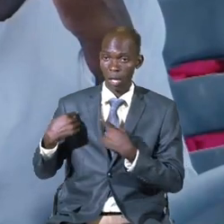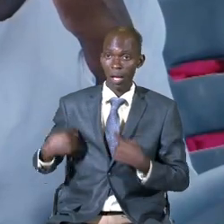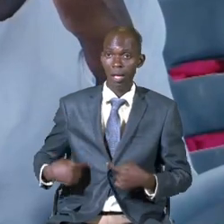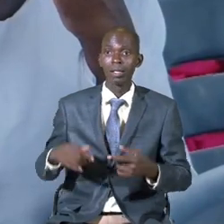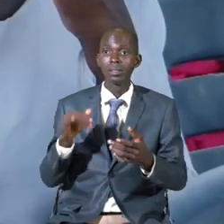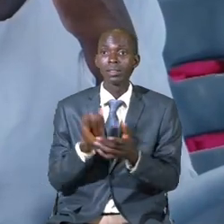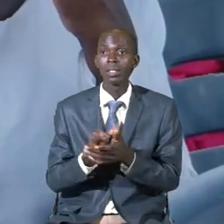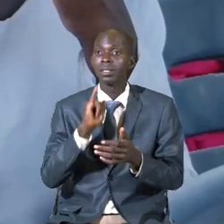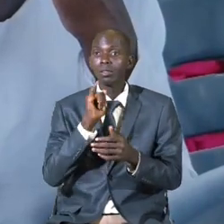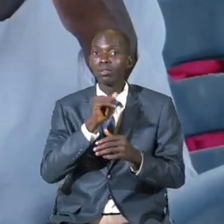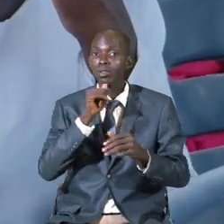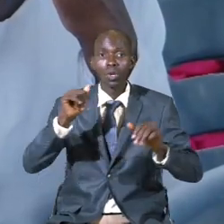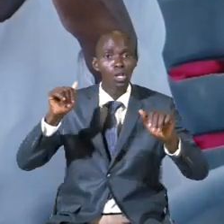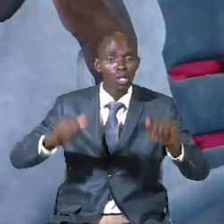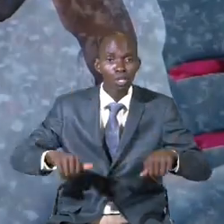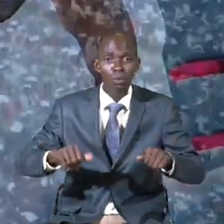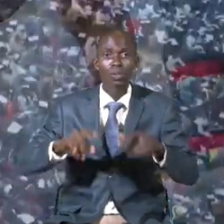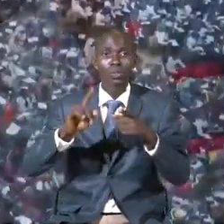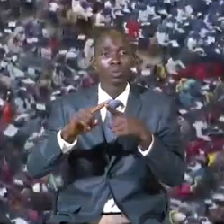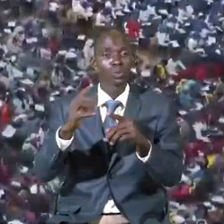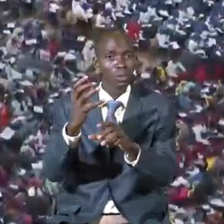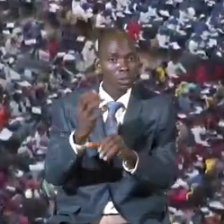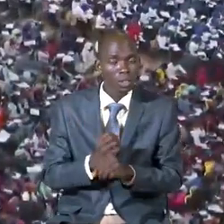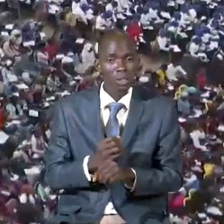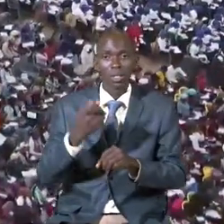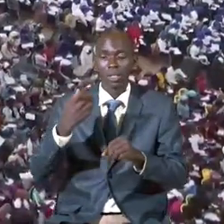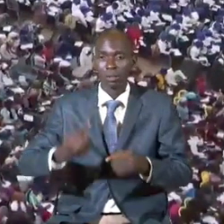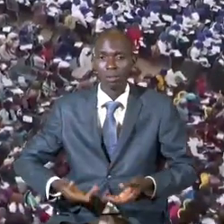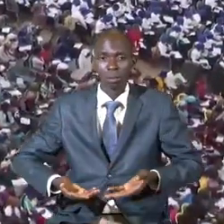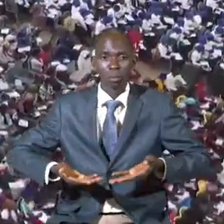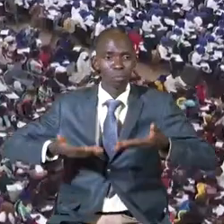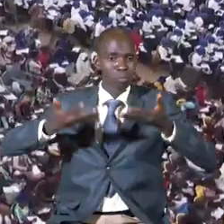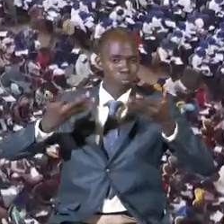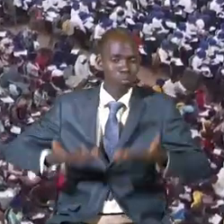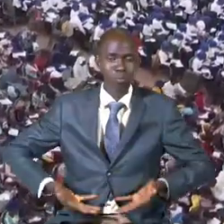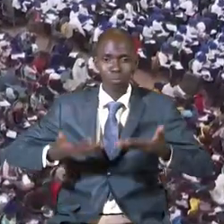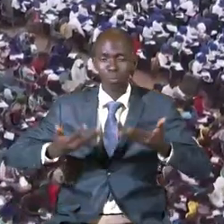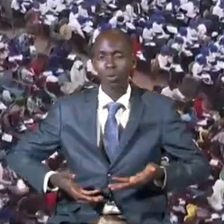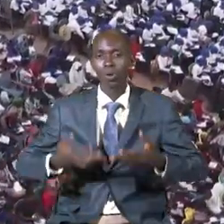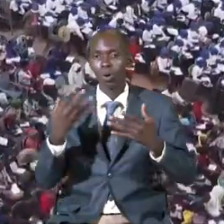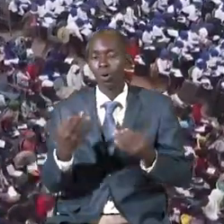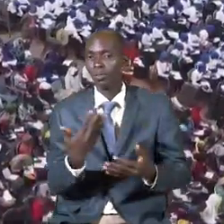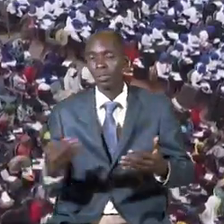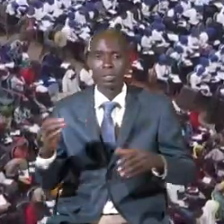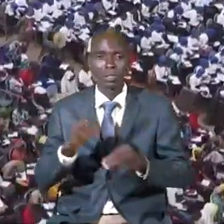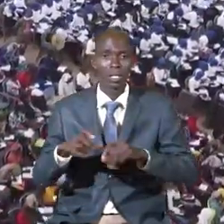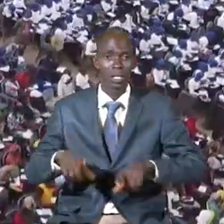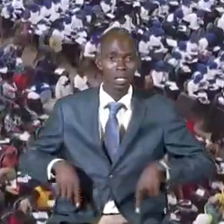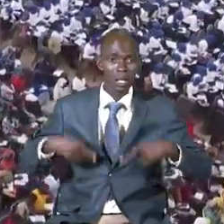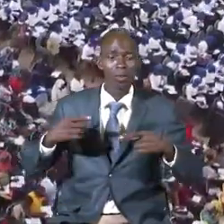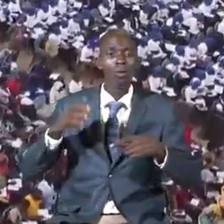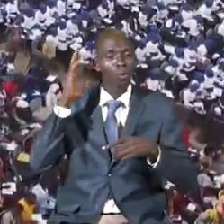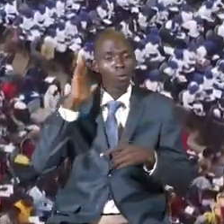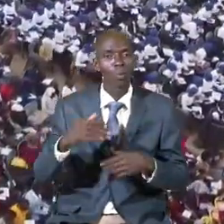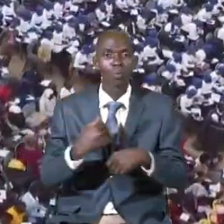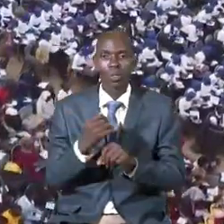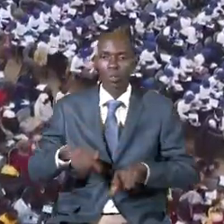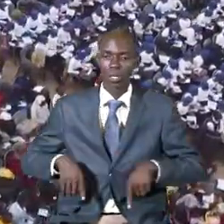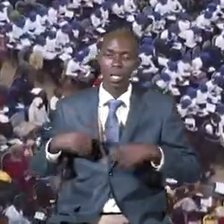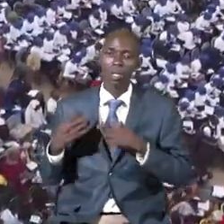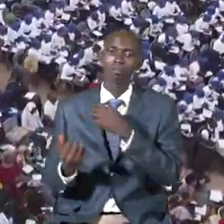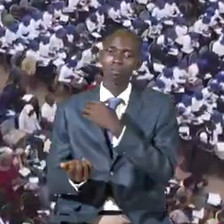able to take the wage of all the things that come in life is a defeated life it